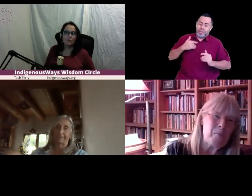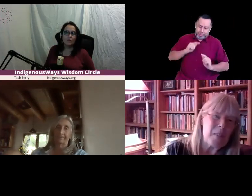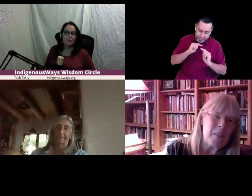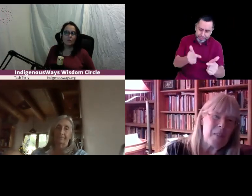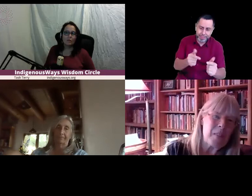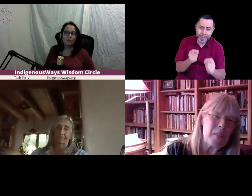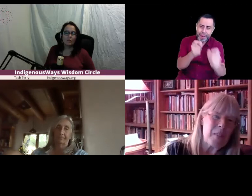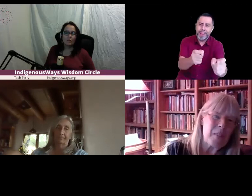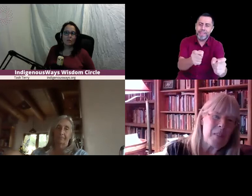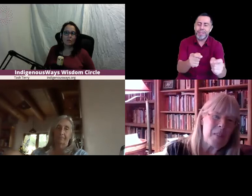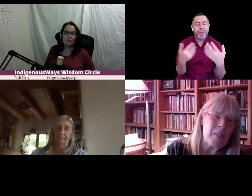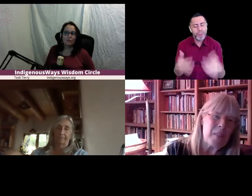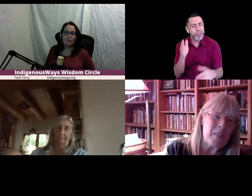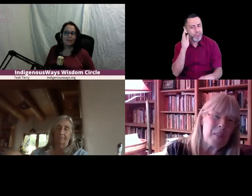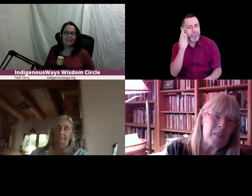get up there.